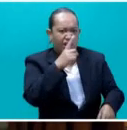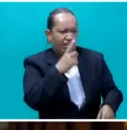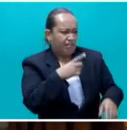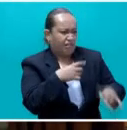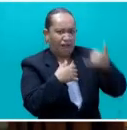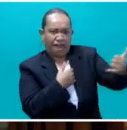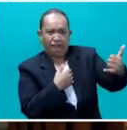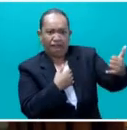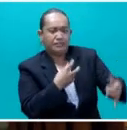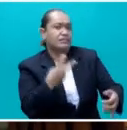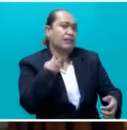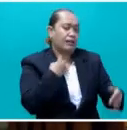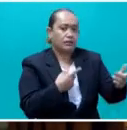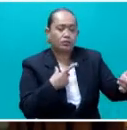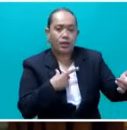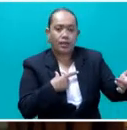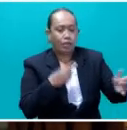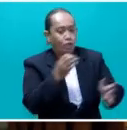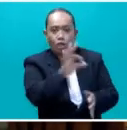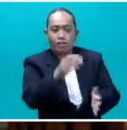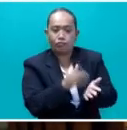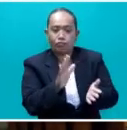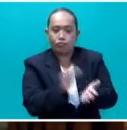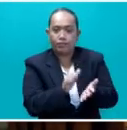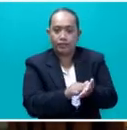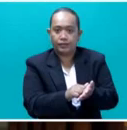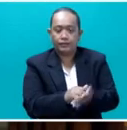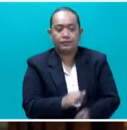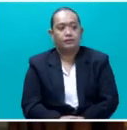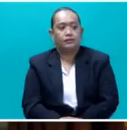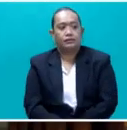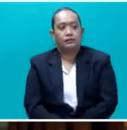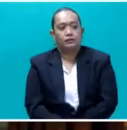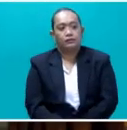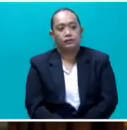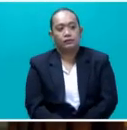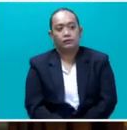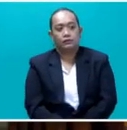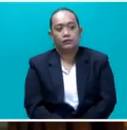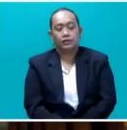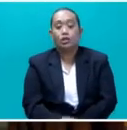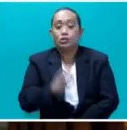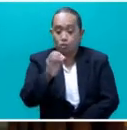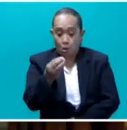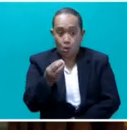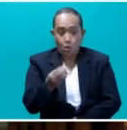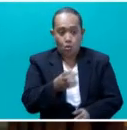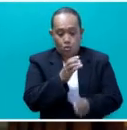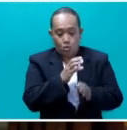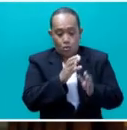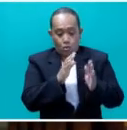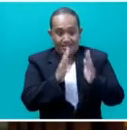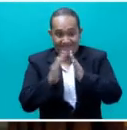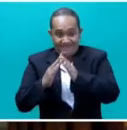approved plans and are non-compliant. The Ministry will therefore strengthen the support to the municipal councils to ensure that their enforcement